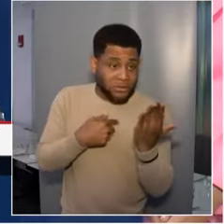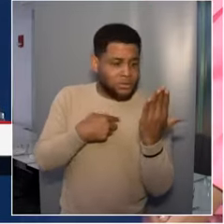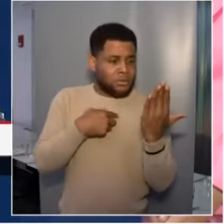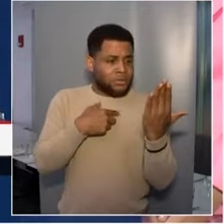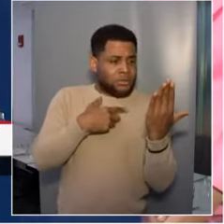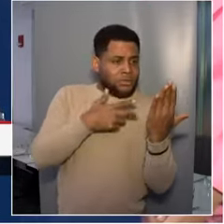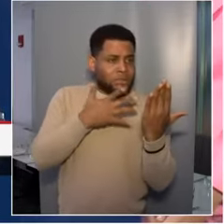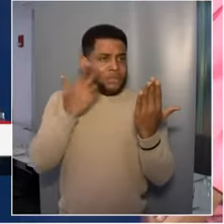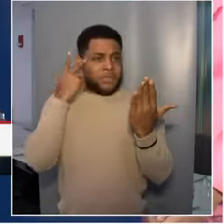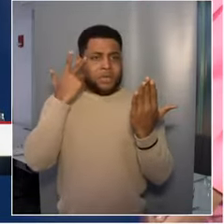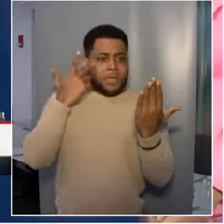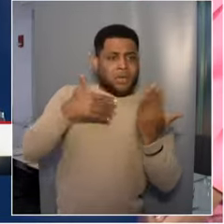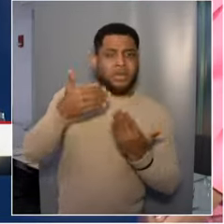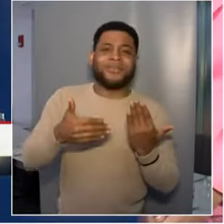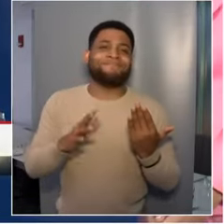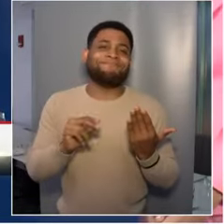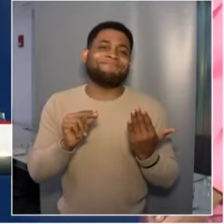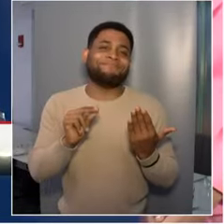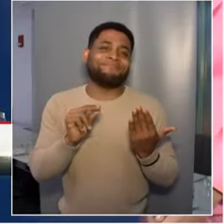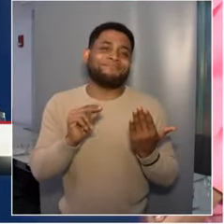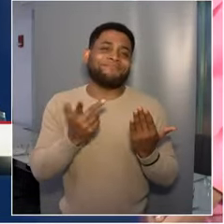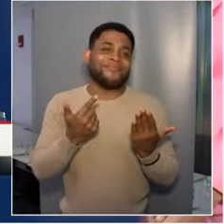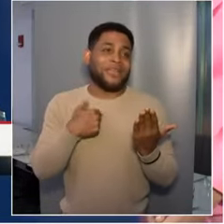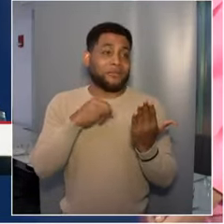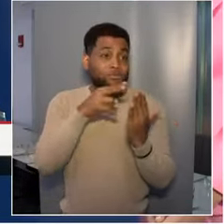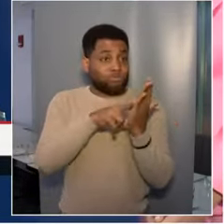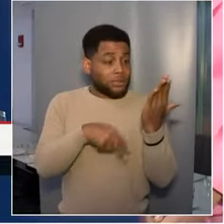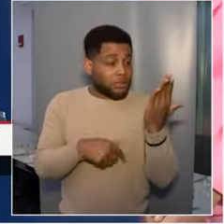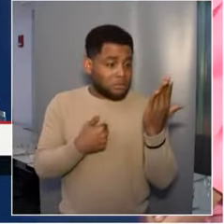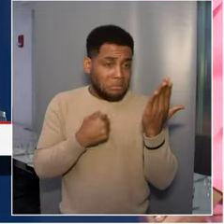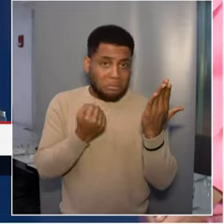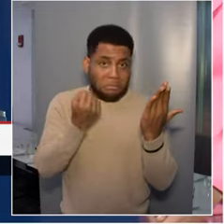took a lot of work and a lot of time. And,